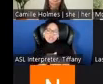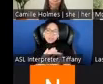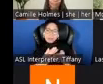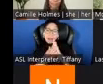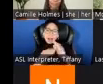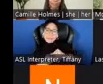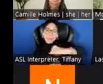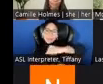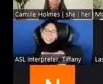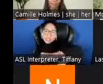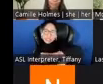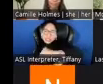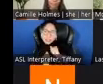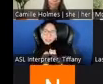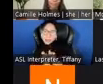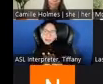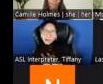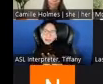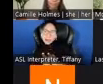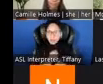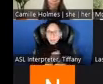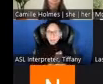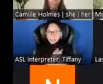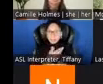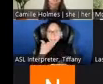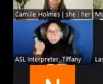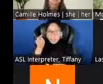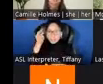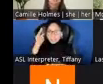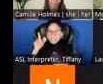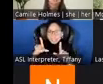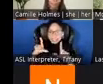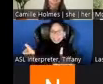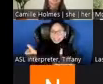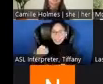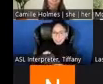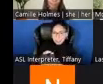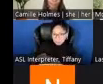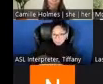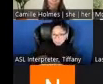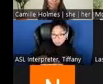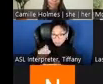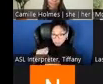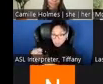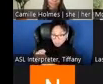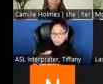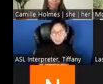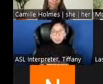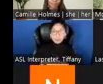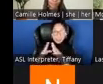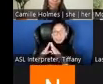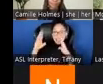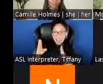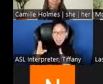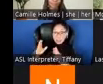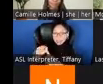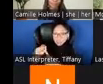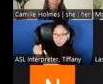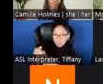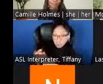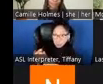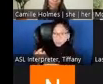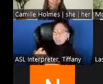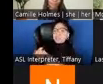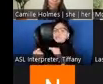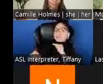of the facets from an economic lens with oppression. And from a housing lens, it gives us an opportunity to start to think